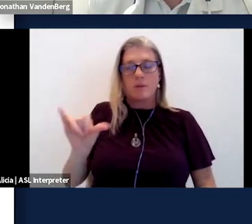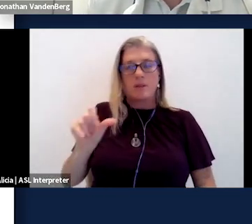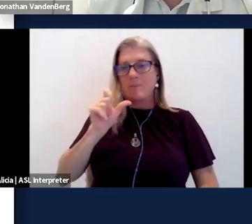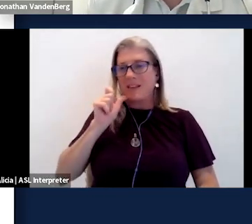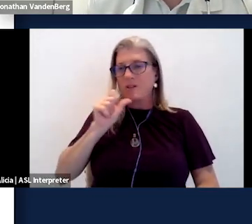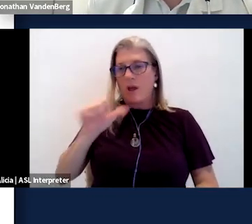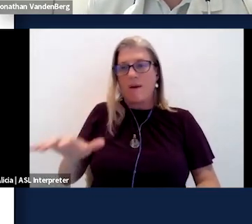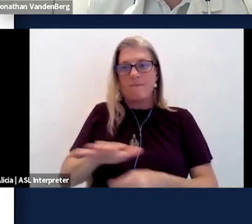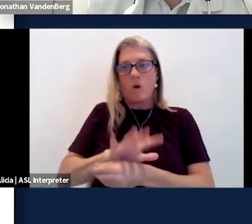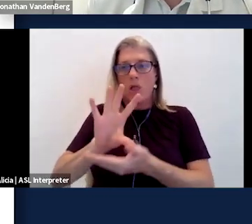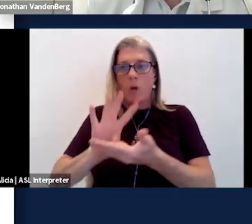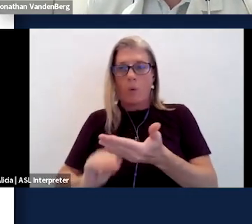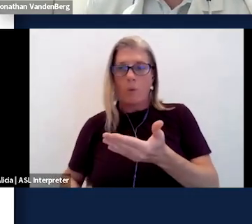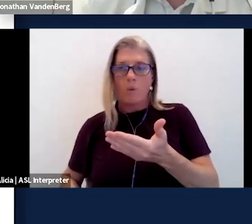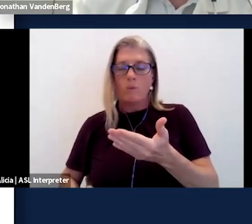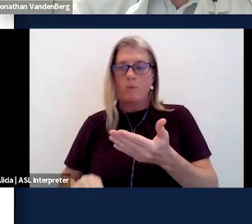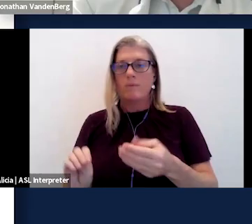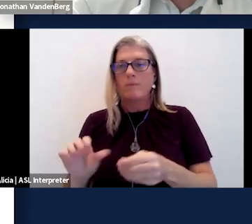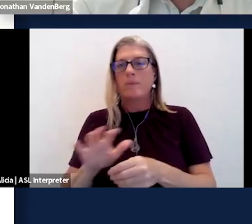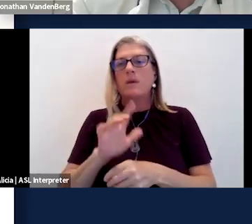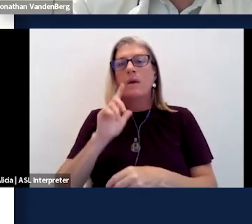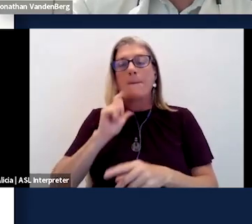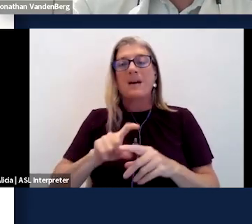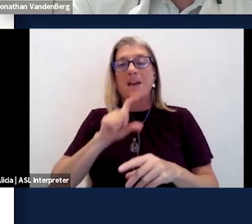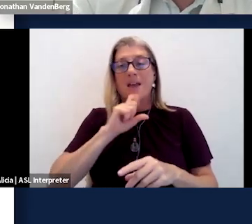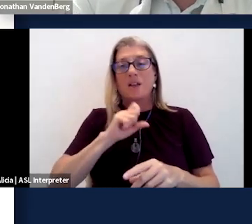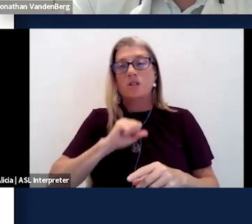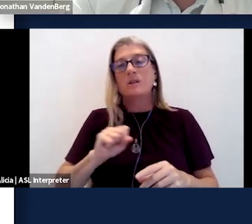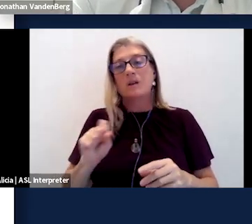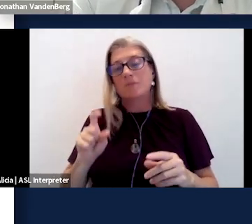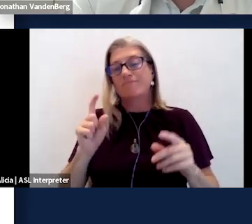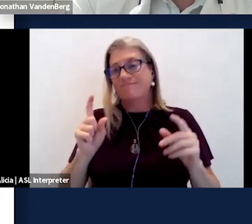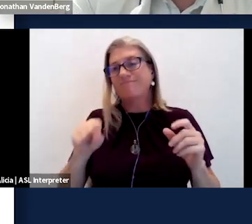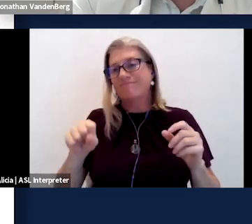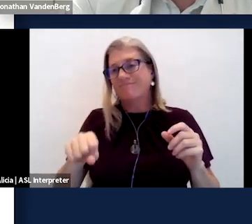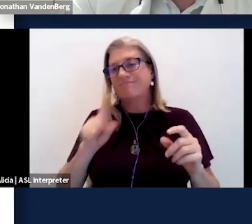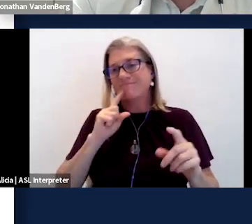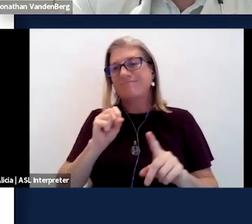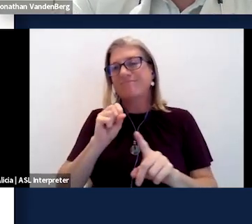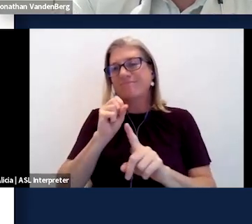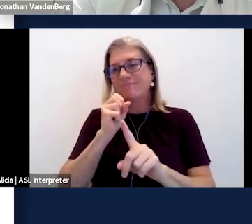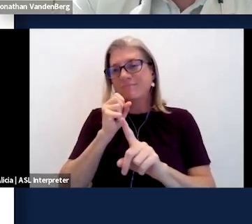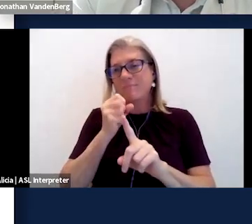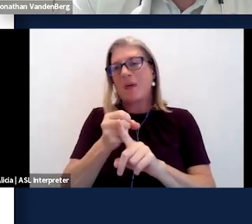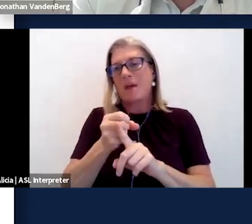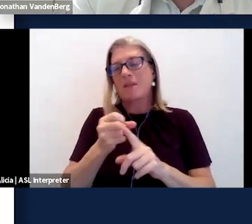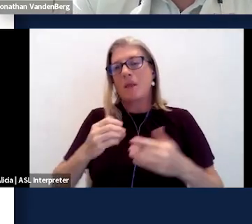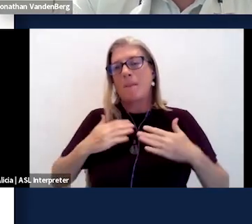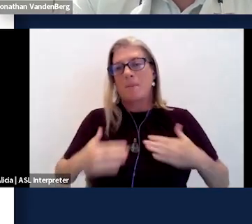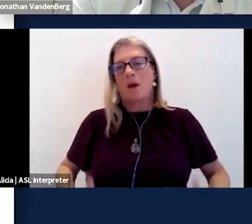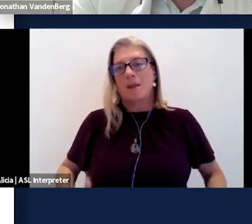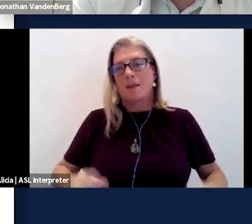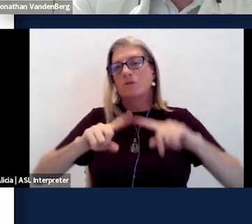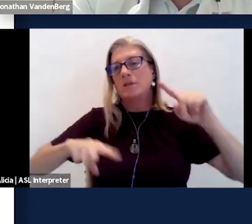Um, but um, but yeah, aging can definitely affect the body in multiple ways, but it's oftentimes a